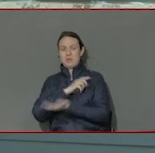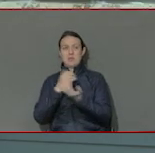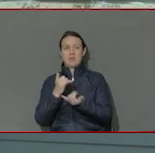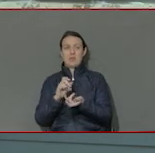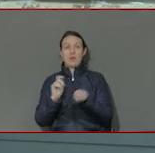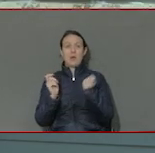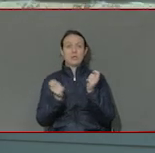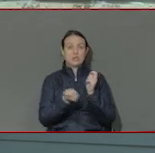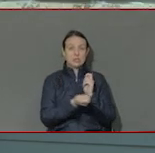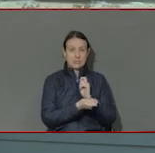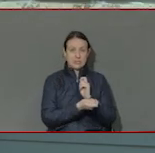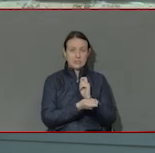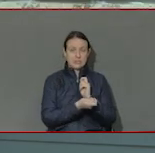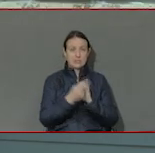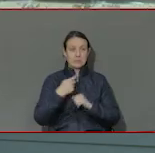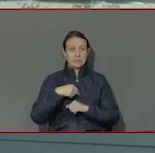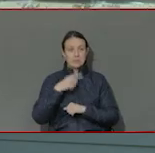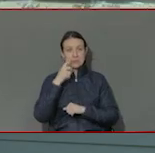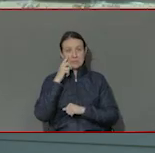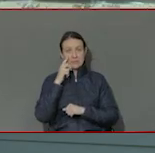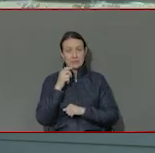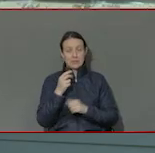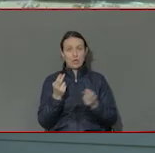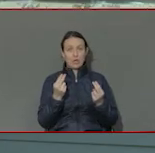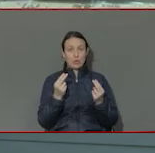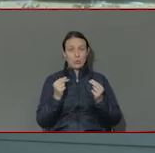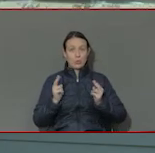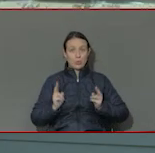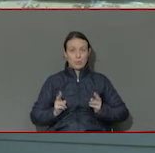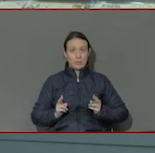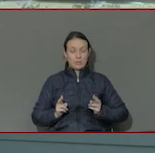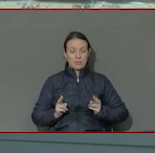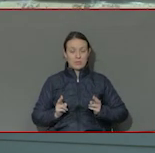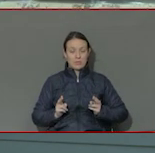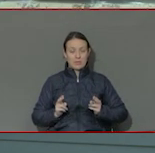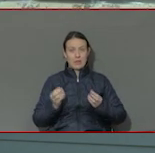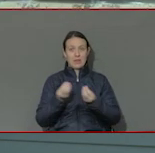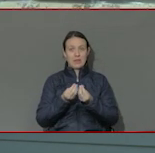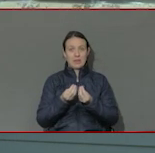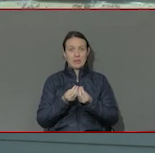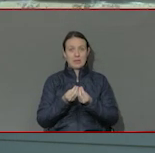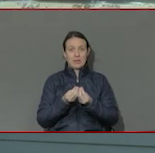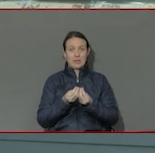to bipedalism. For us to know if organism is bipedal,